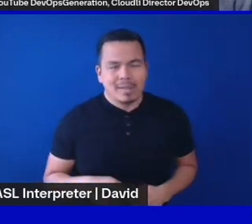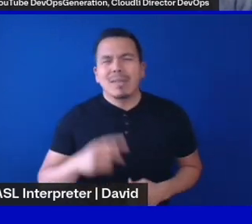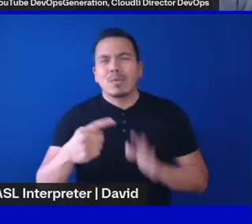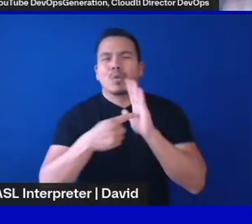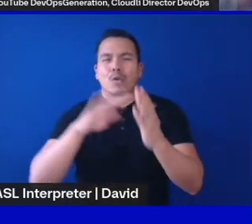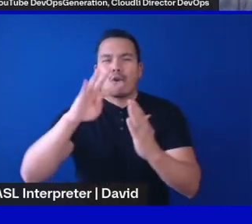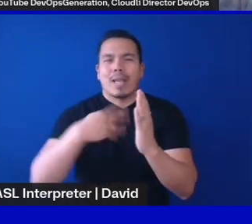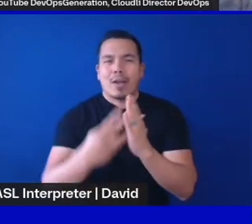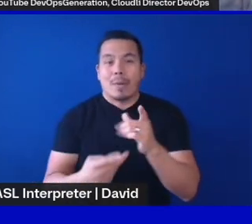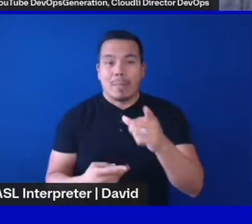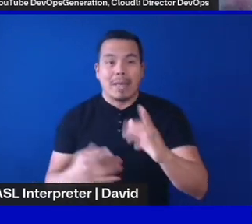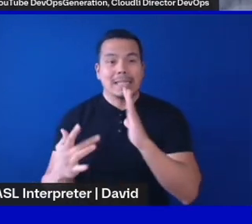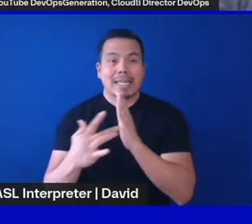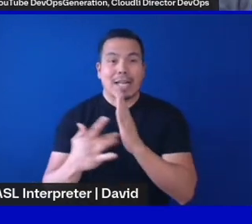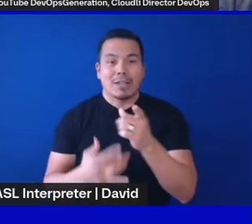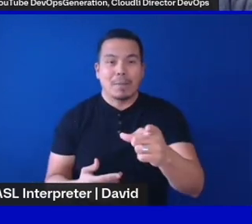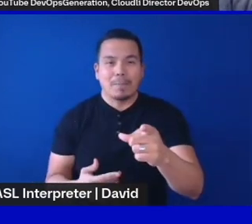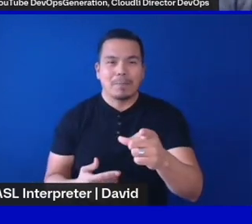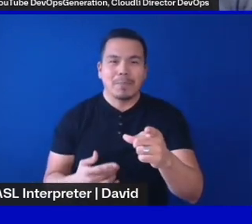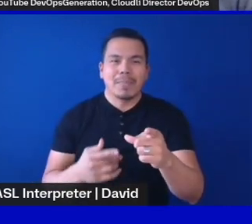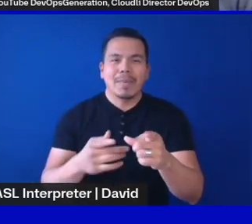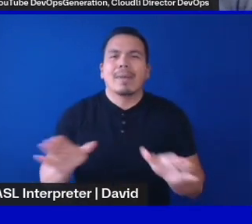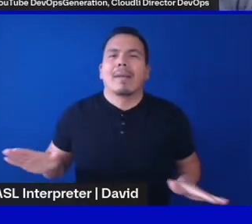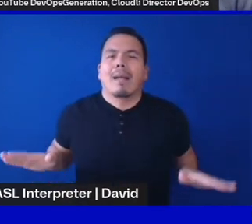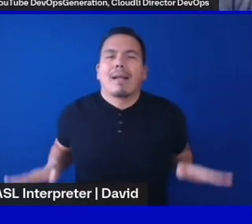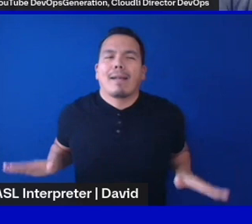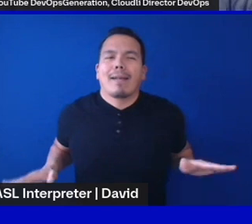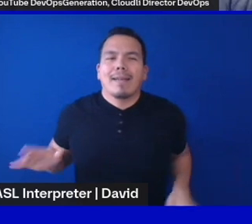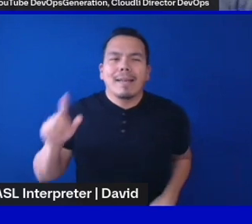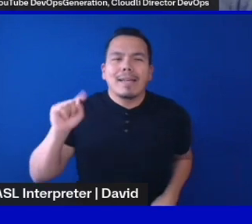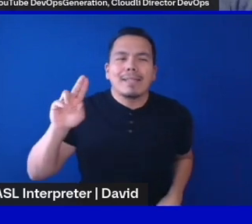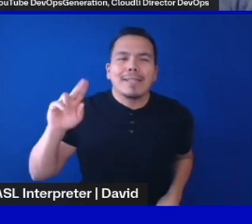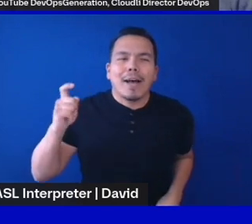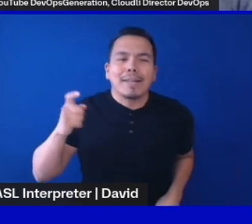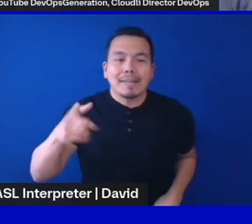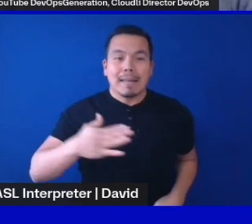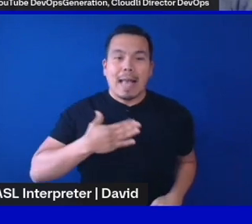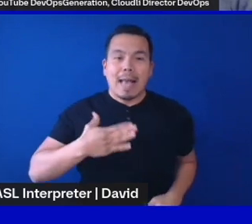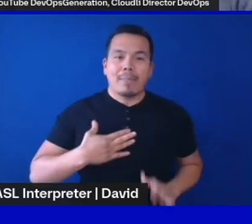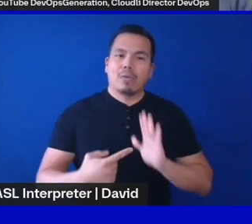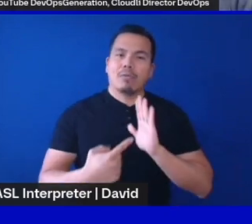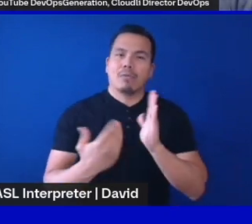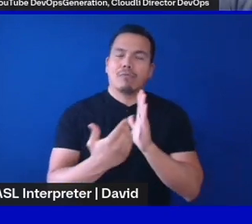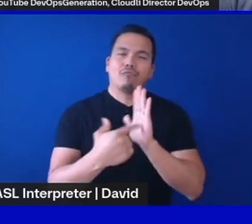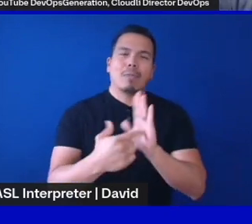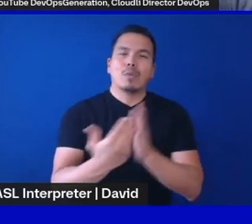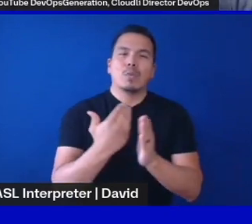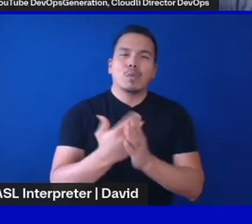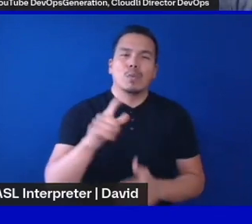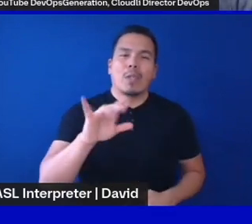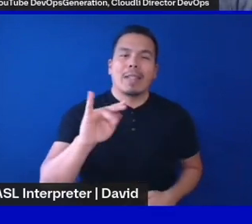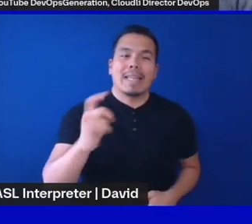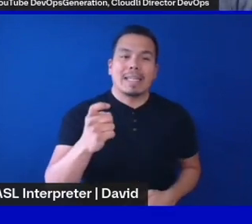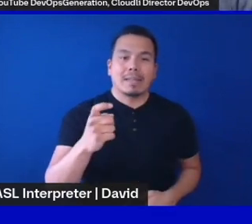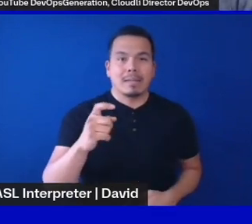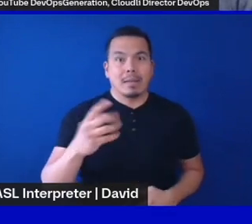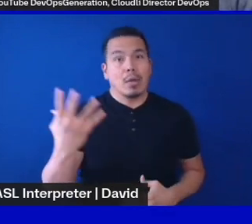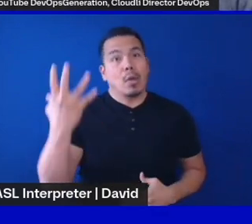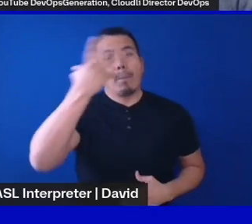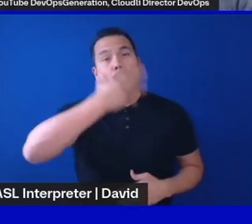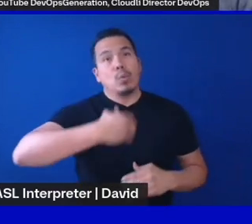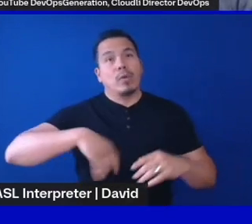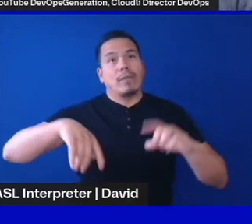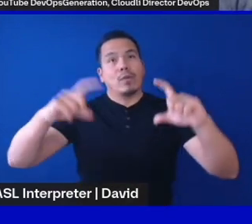technology. Yay, look at how happy Tux is there representing new Linux. Oh, this beautiful Venn diagram is really bringing a tear to my